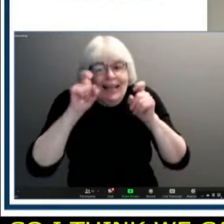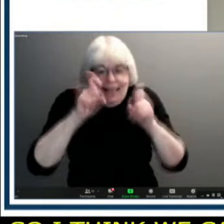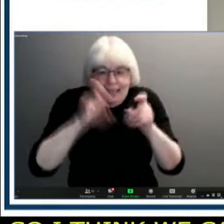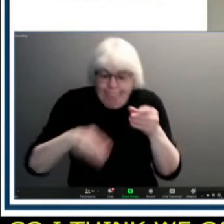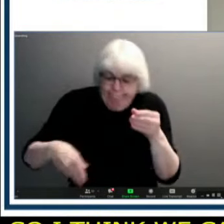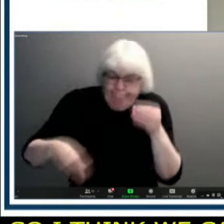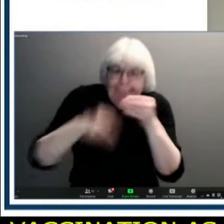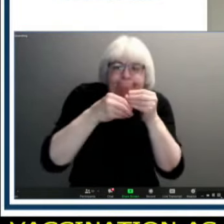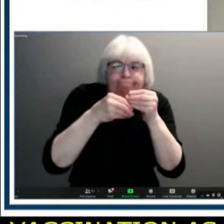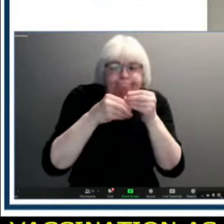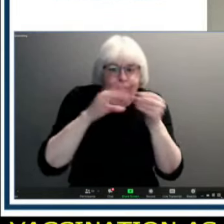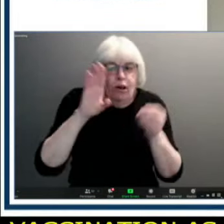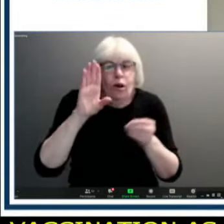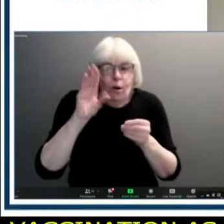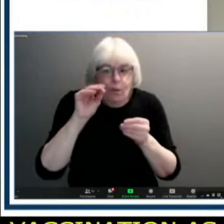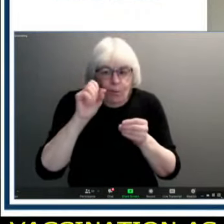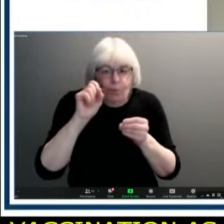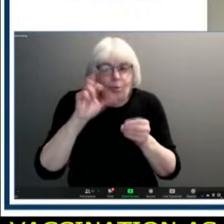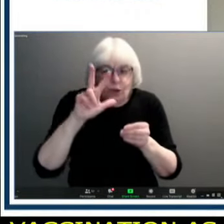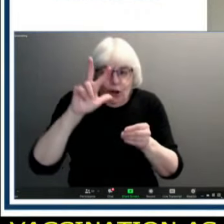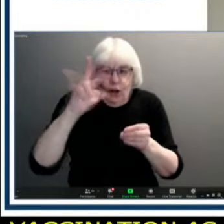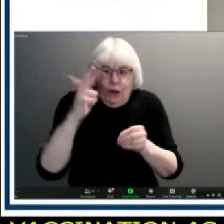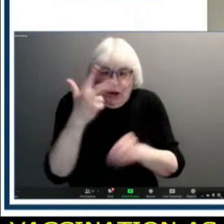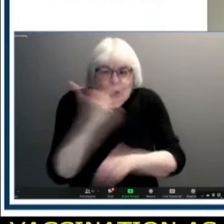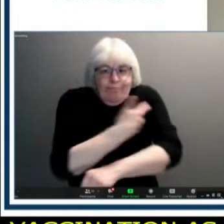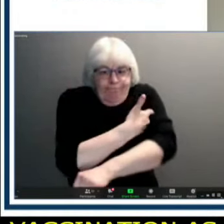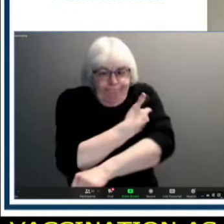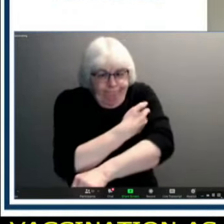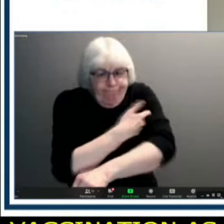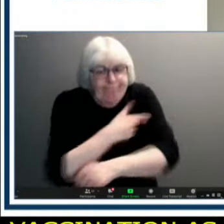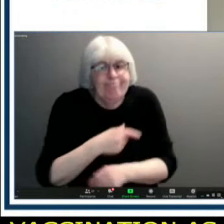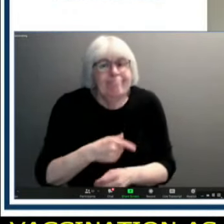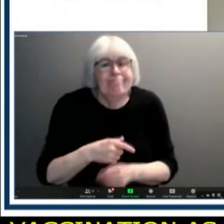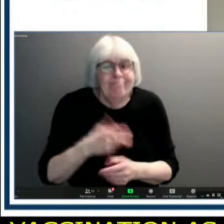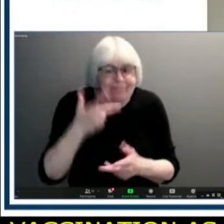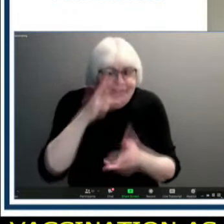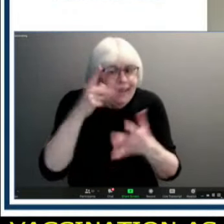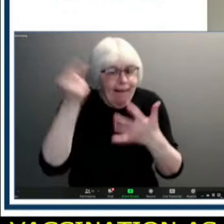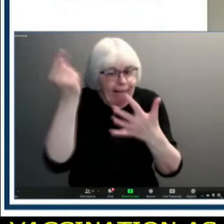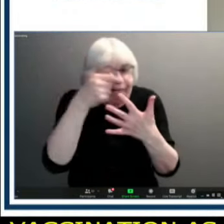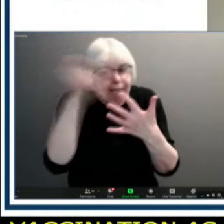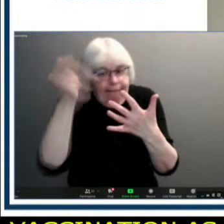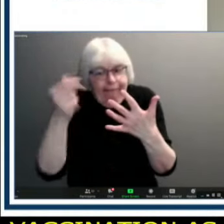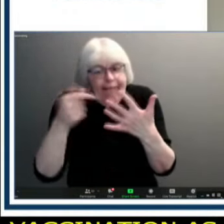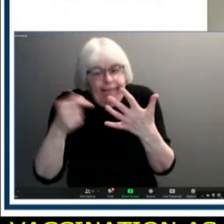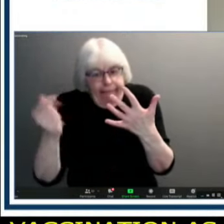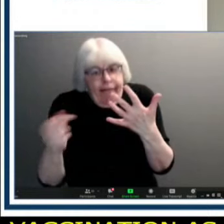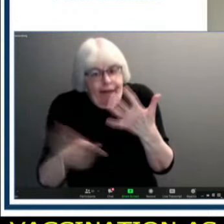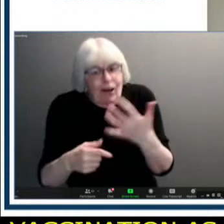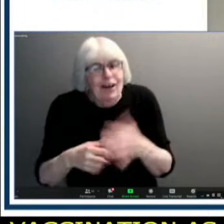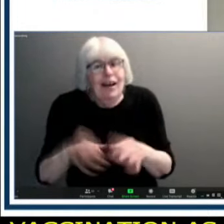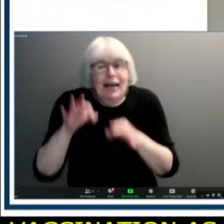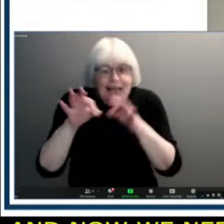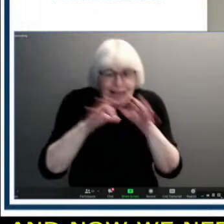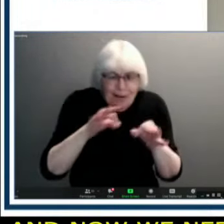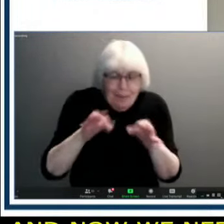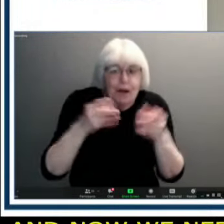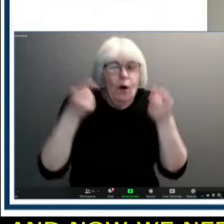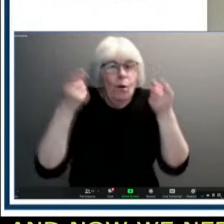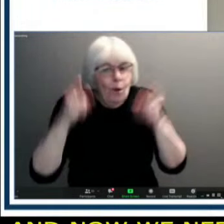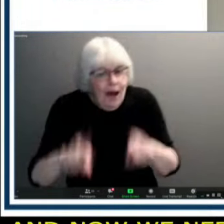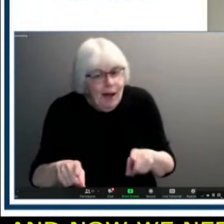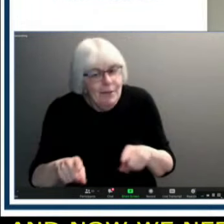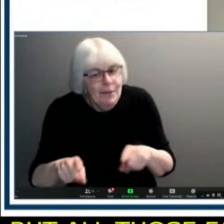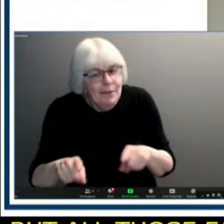All those factors come together that we have some explain what happened, but also some of the things we have in place that